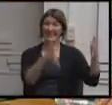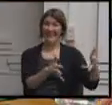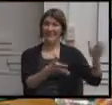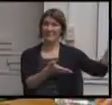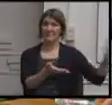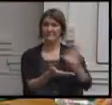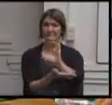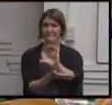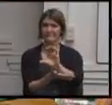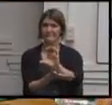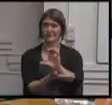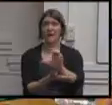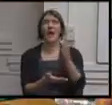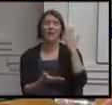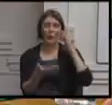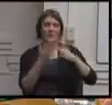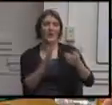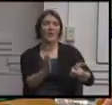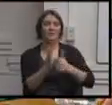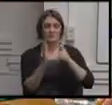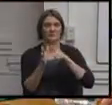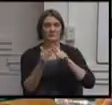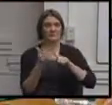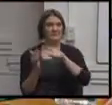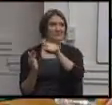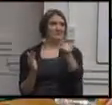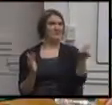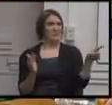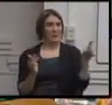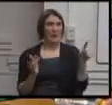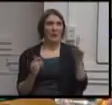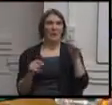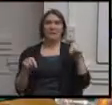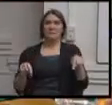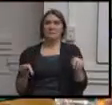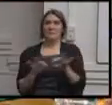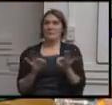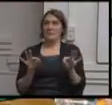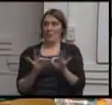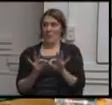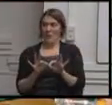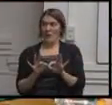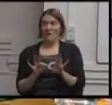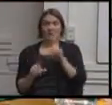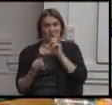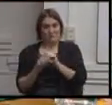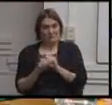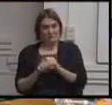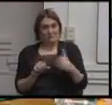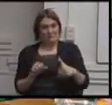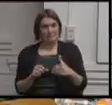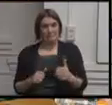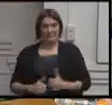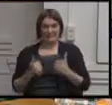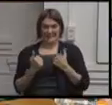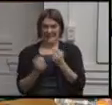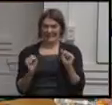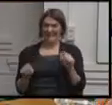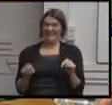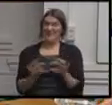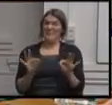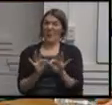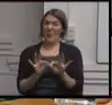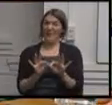of capital needs for the town, and the life safety improvements here at the municipal center is just one need.